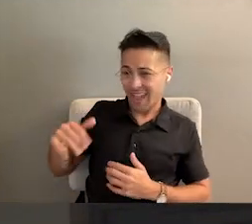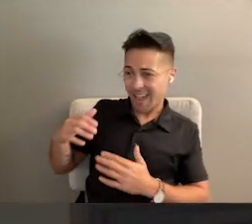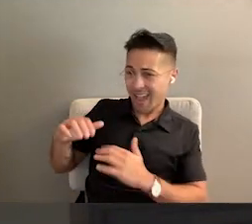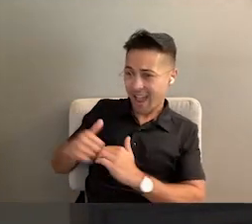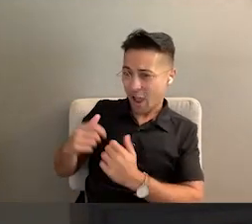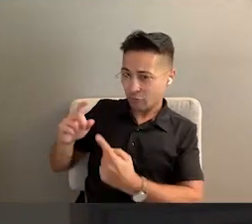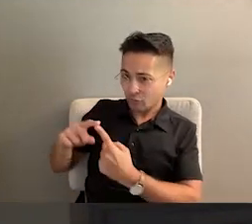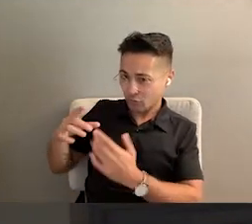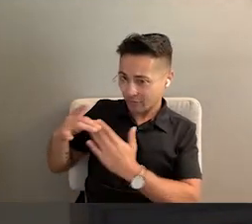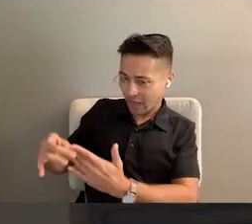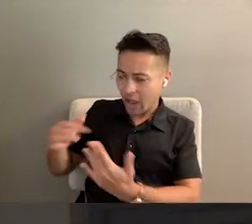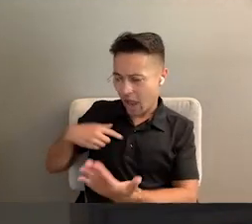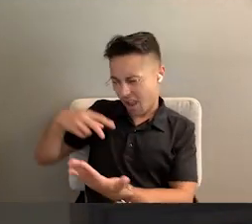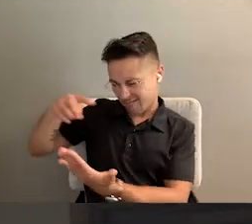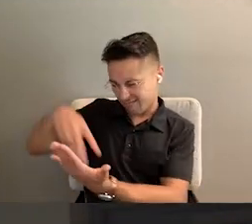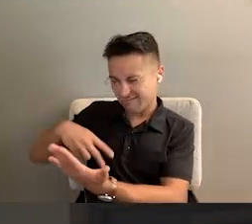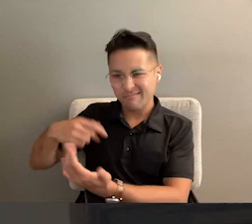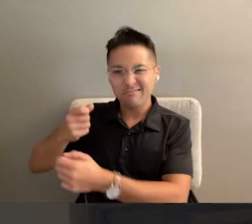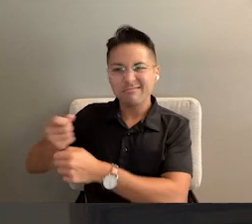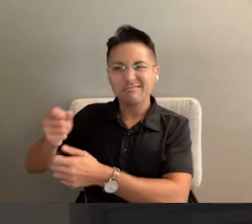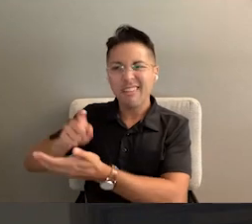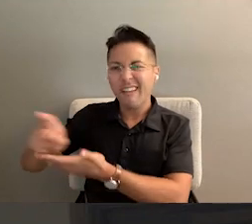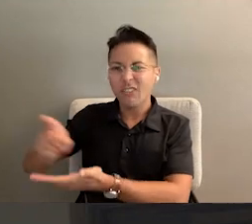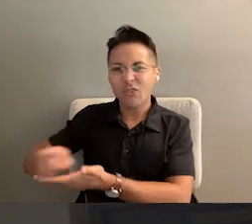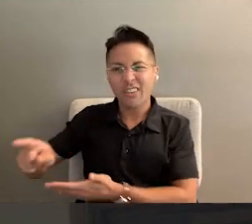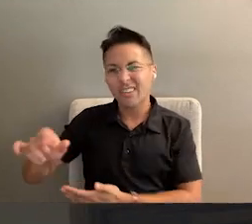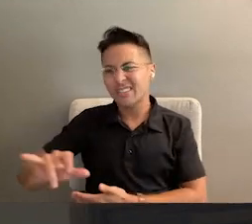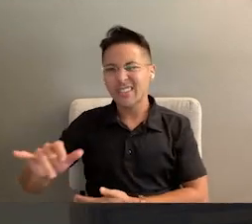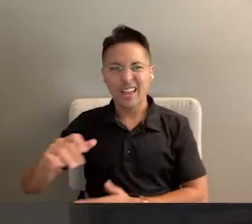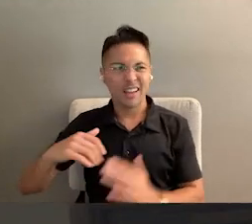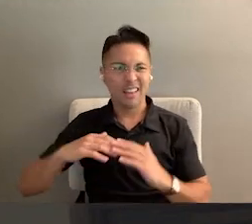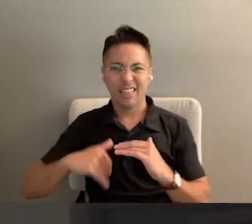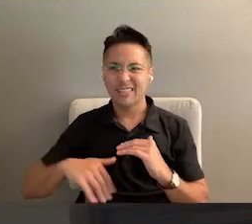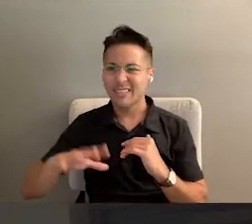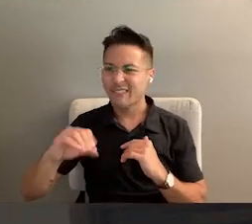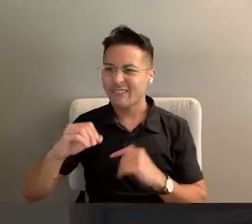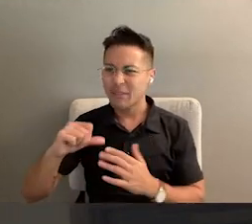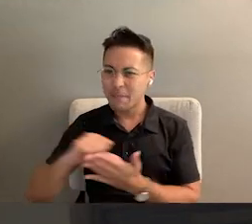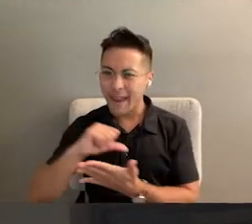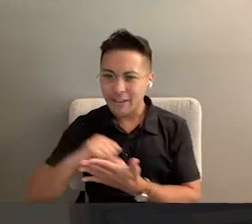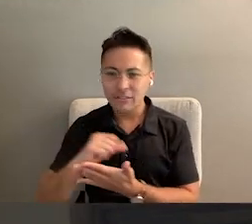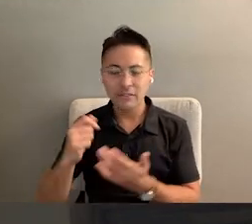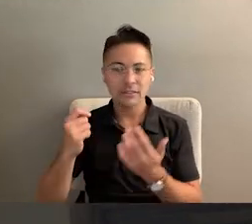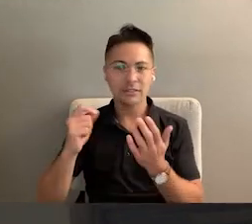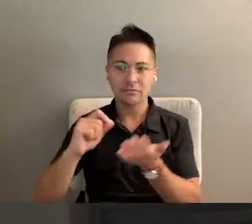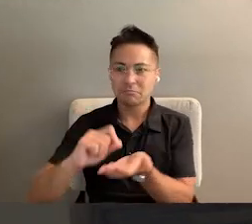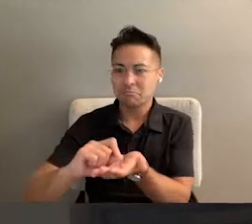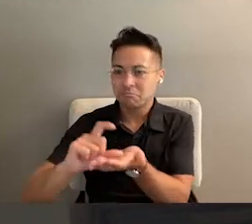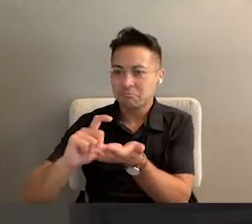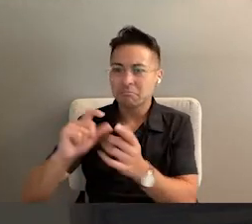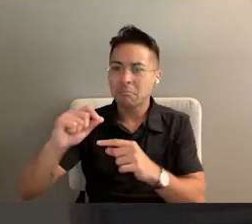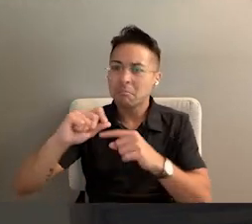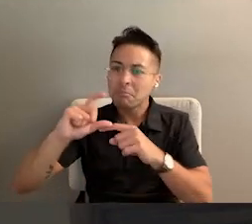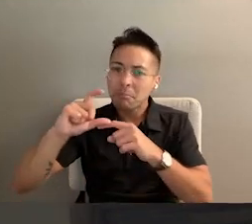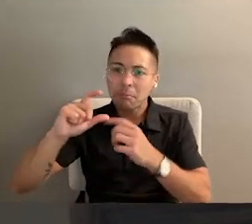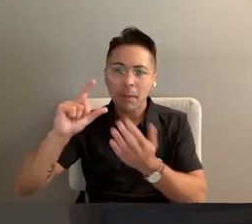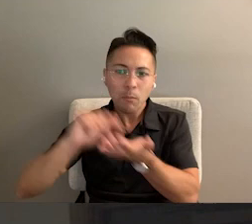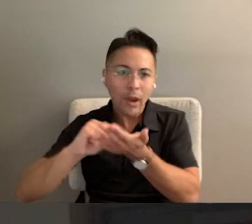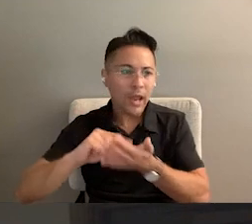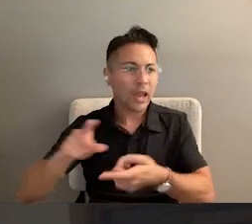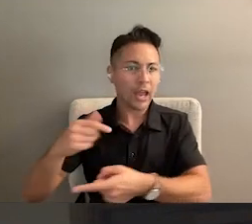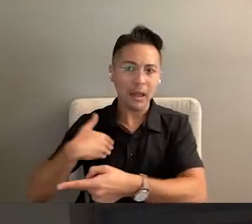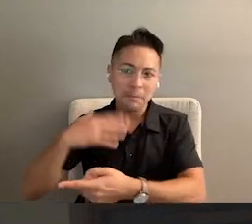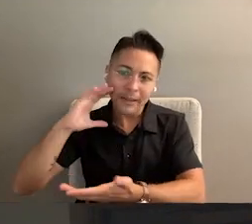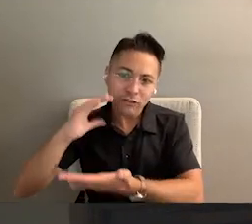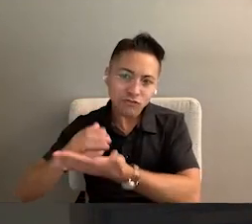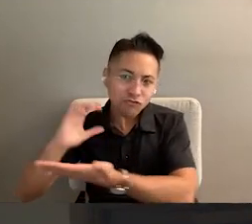regional liaison, I read that how-to guide every single week. It's only like 50 pages, probably less than 50 pages,